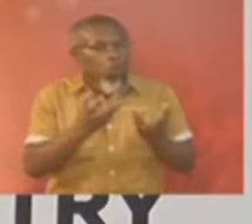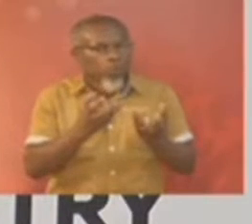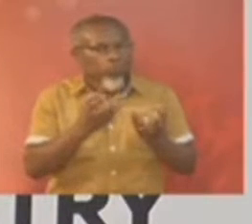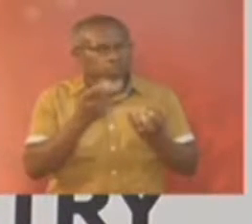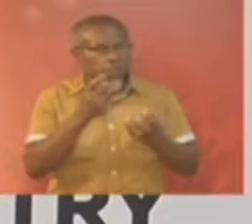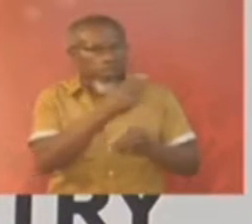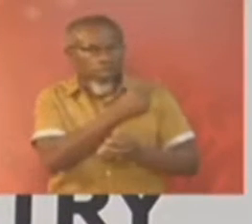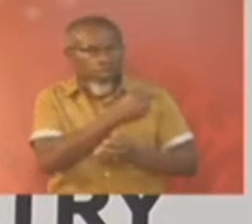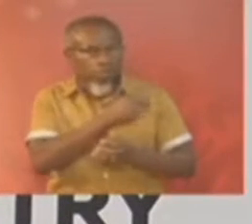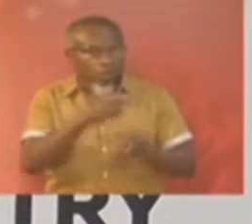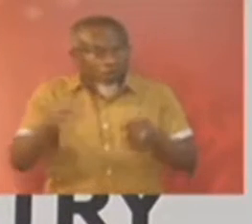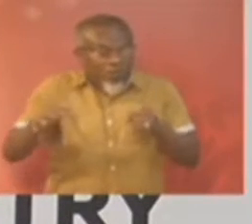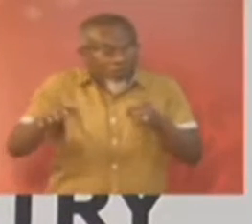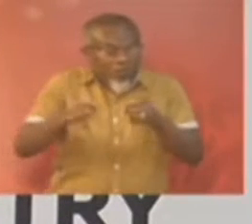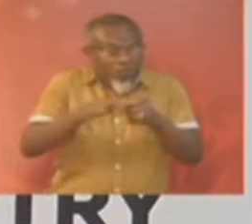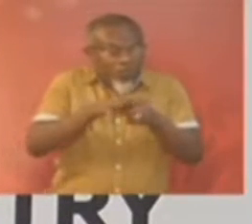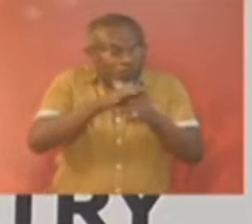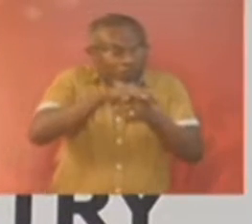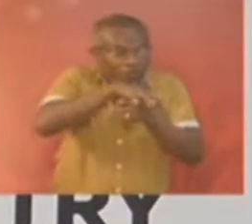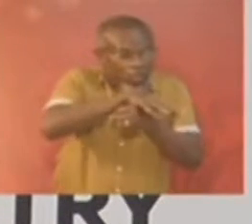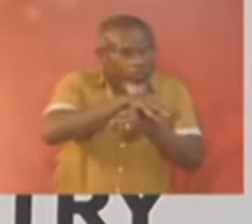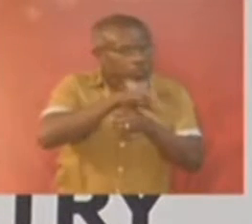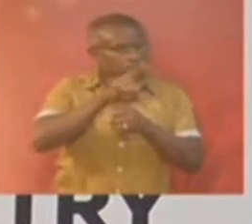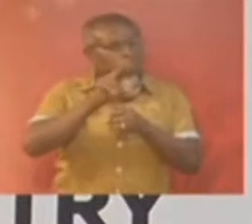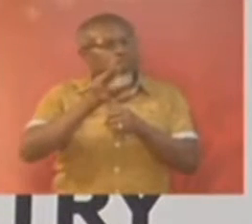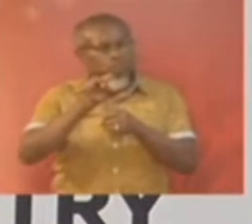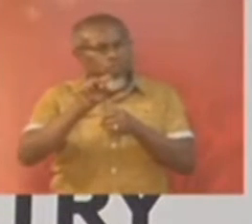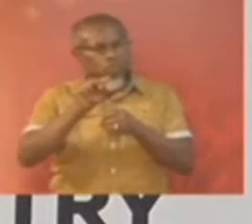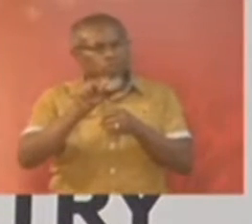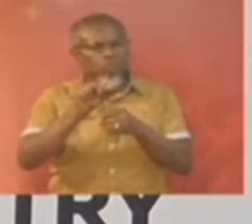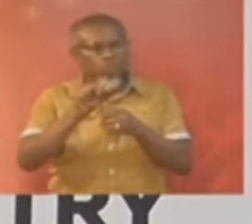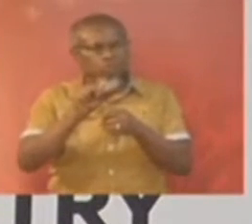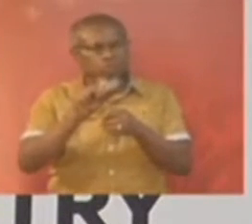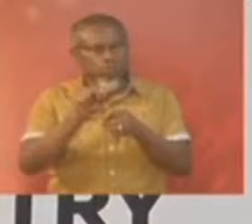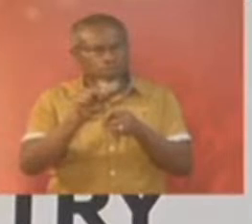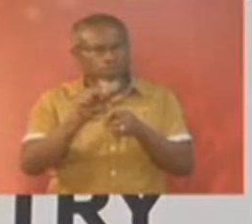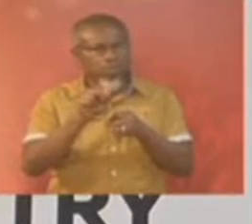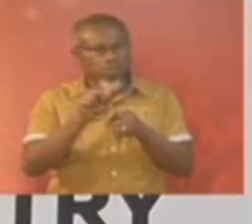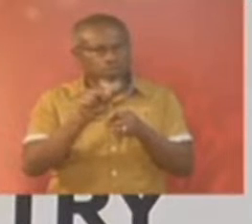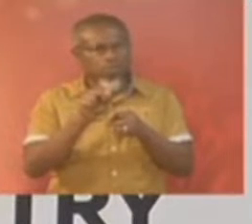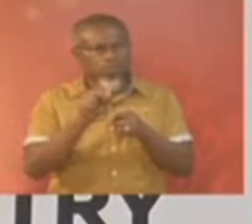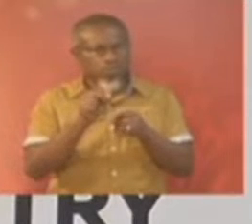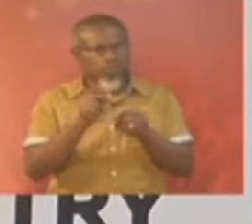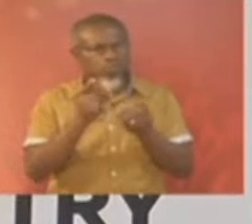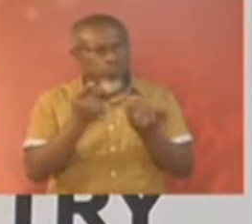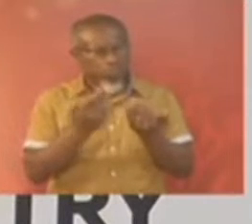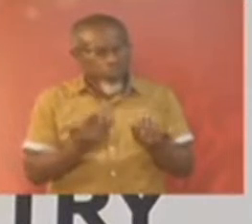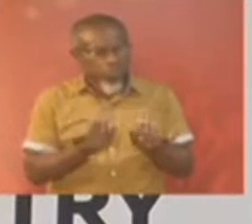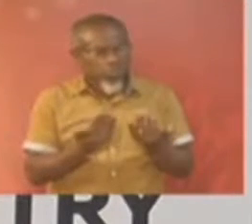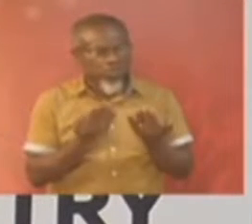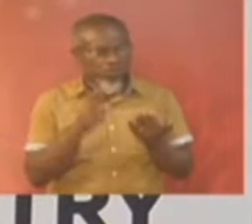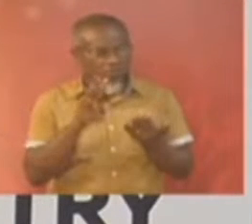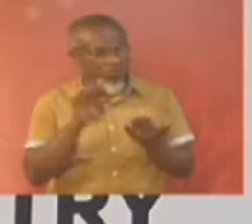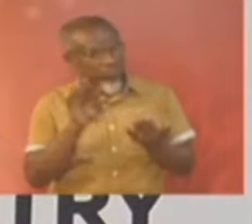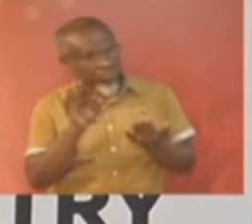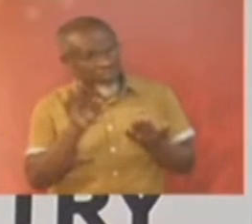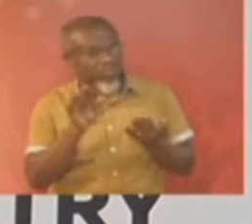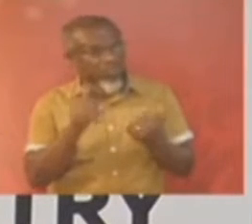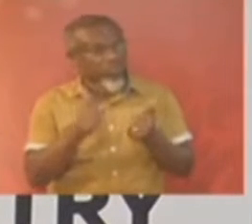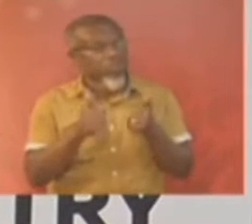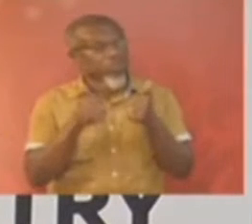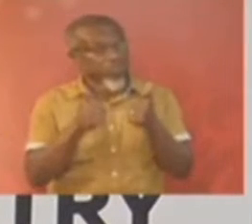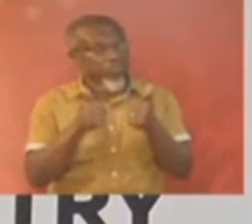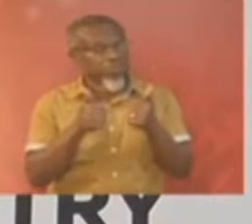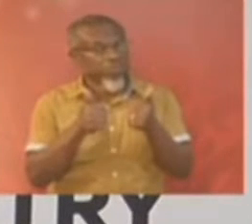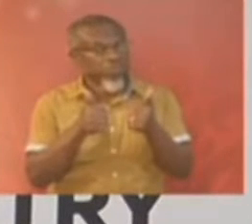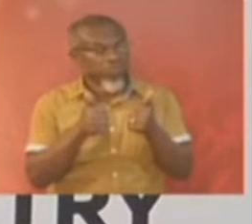place with regards to our hospital, with 49 persons being in the hospital system at this point in time, which is fairly good by